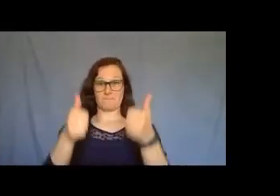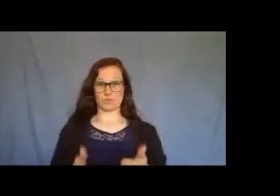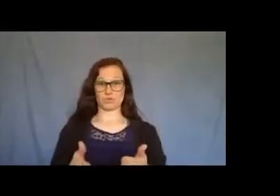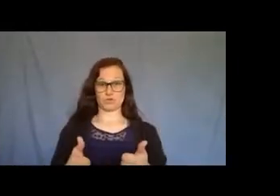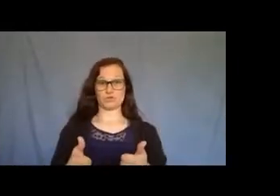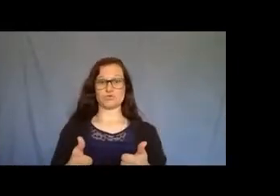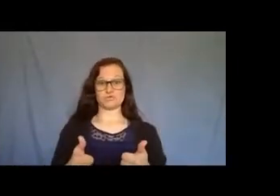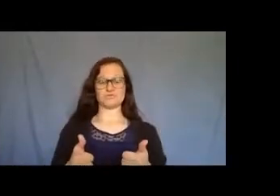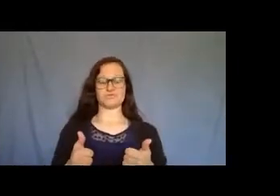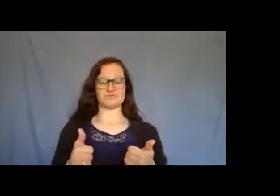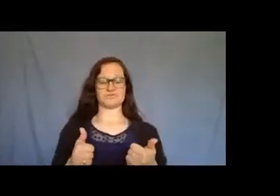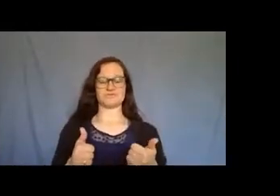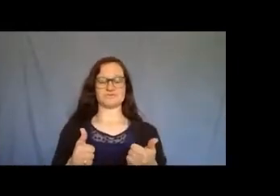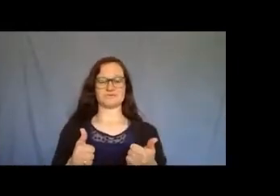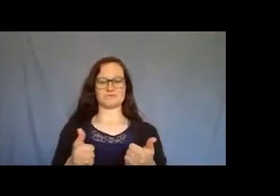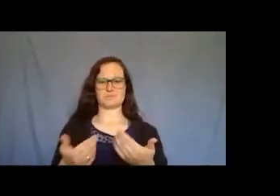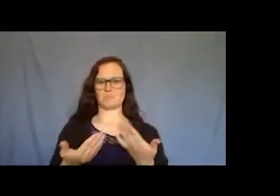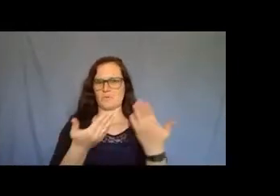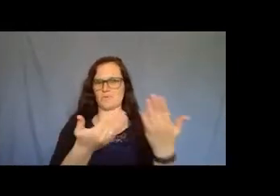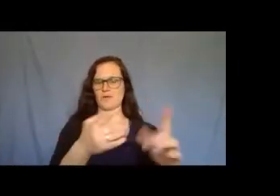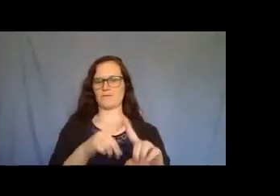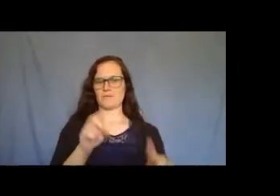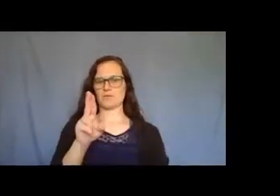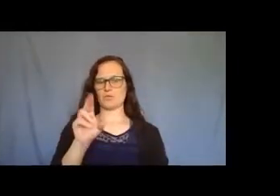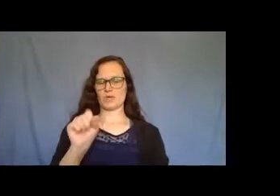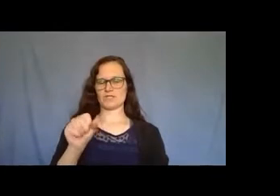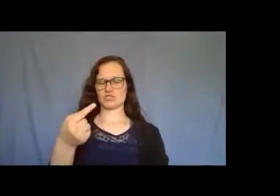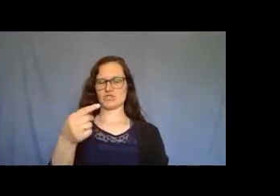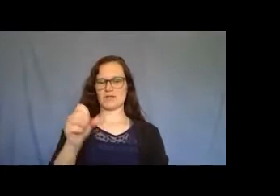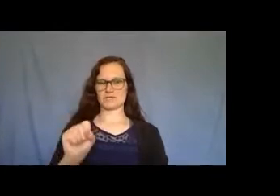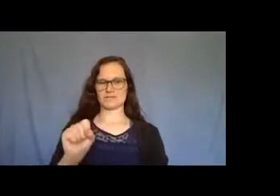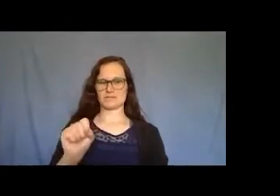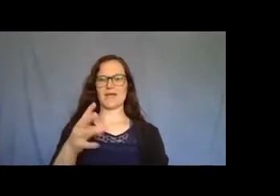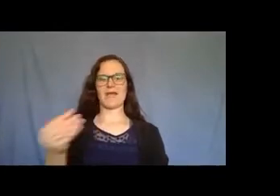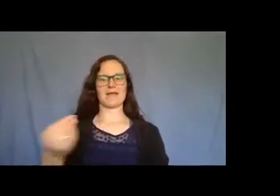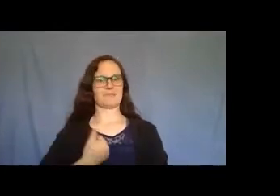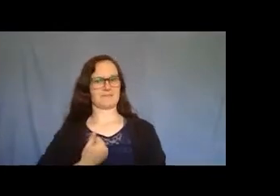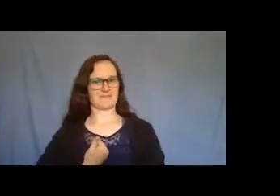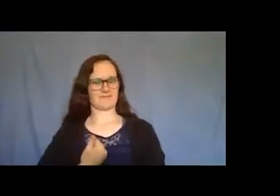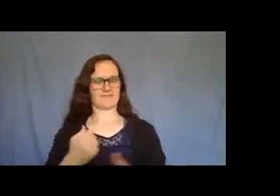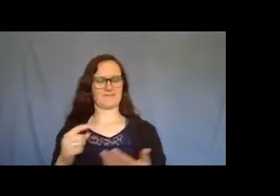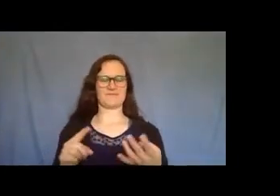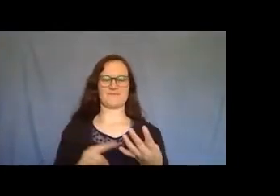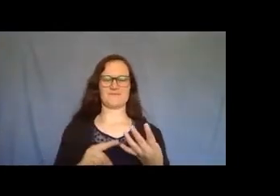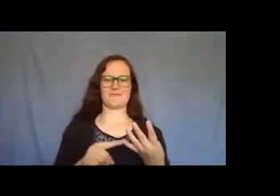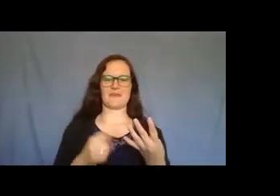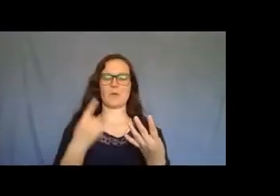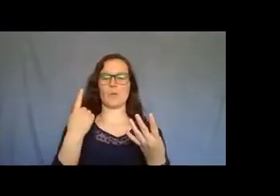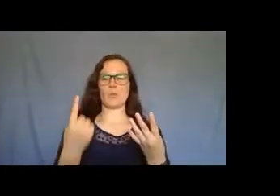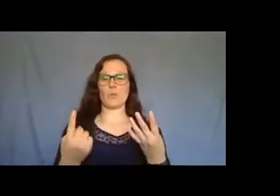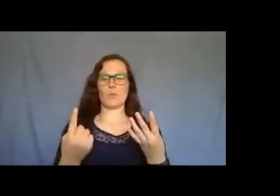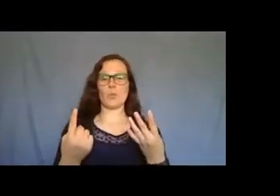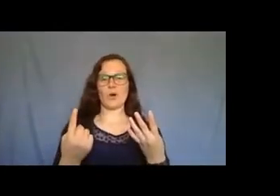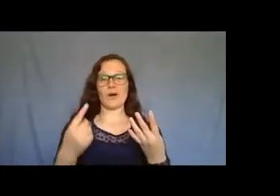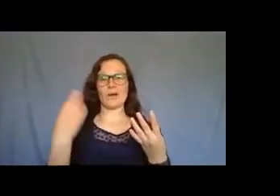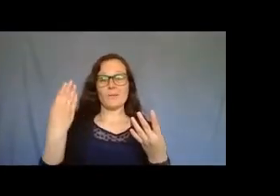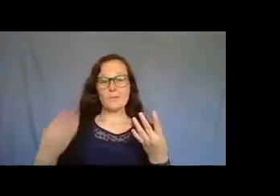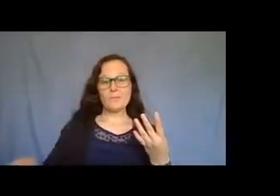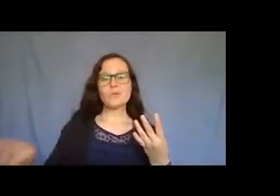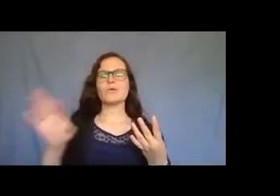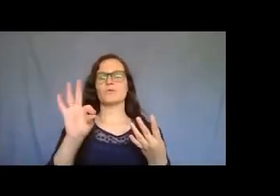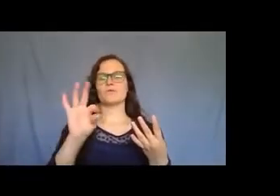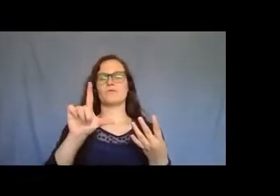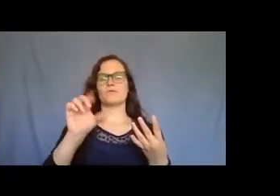provided by USGS and myself. And then 1 blue fluorite mineral provided by the New